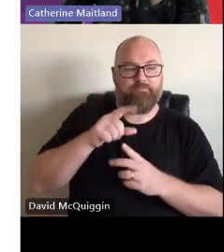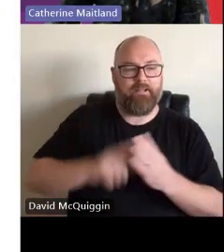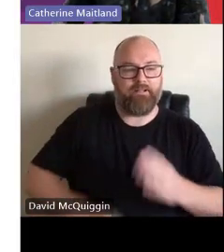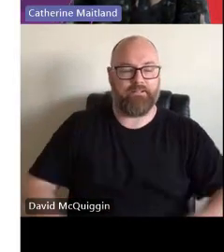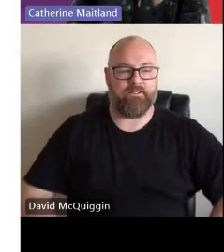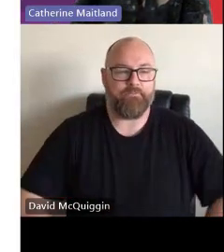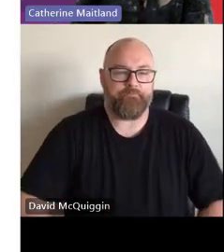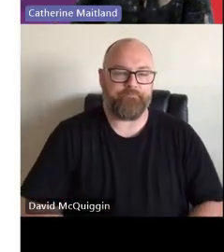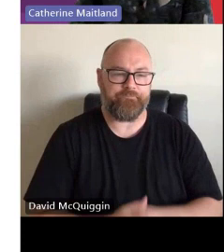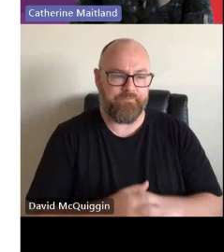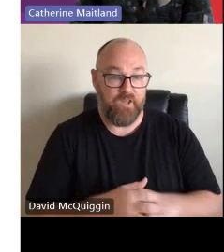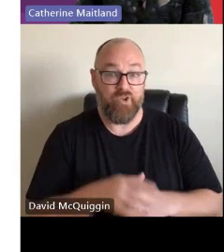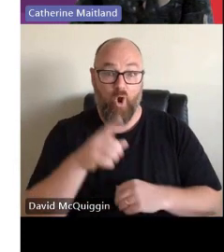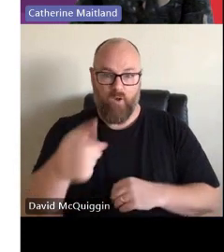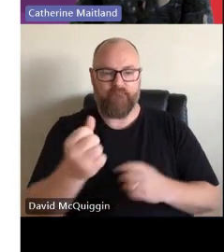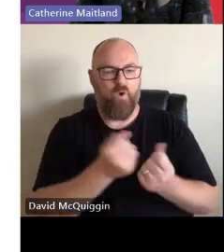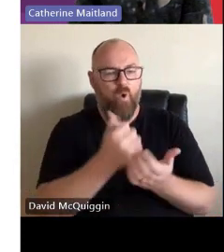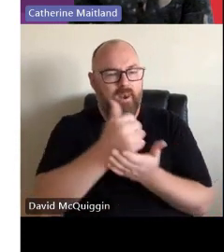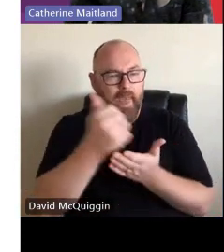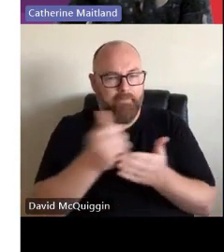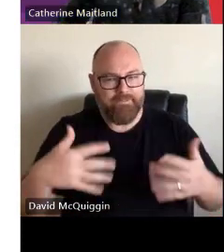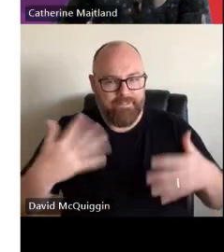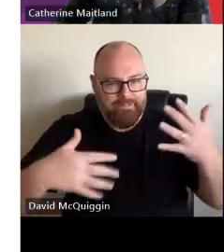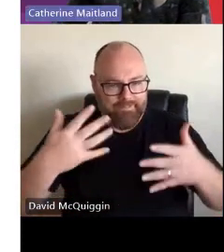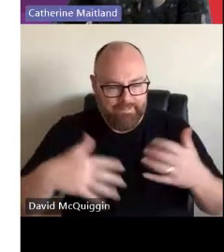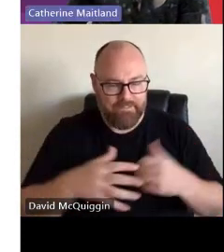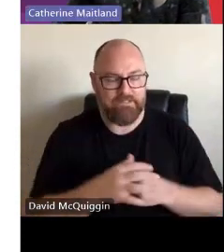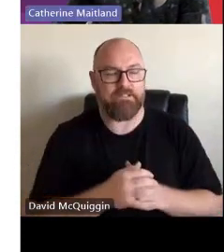So for the statistic lovers,